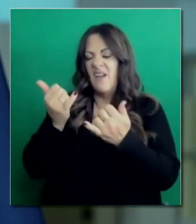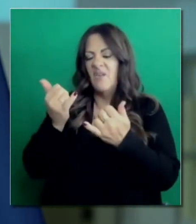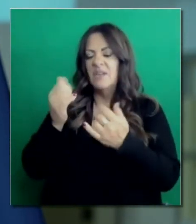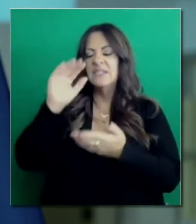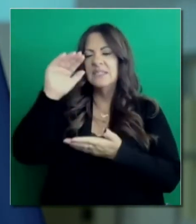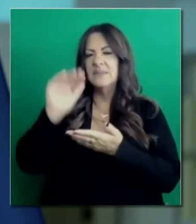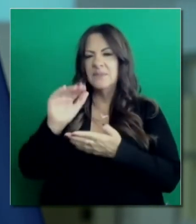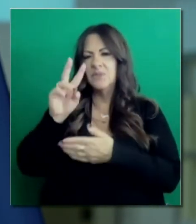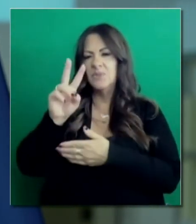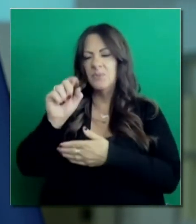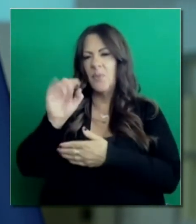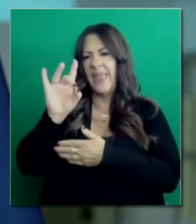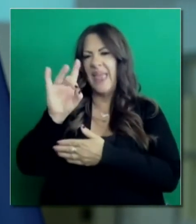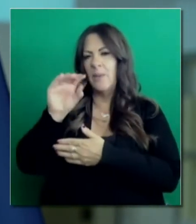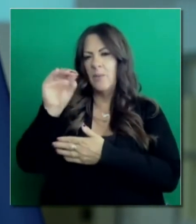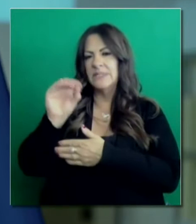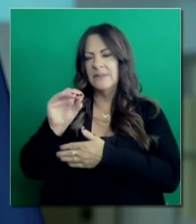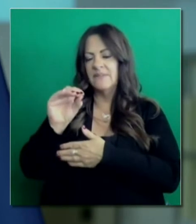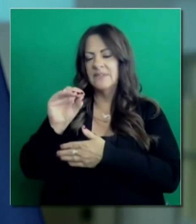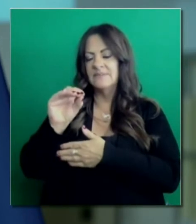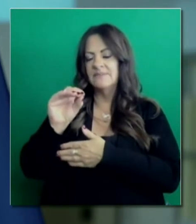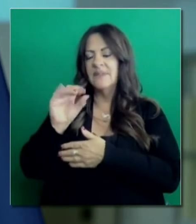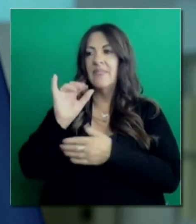0.87%, which is encouraging indeed.